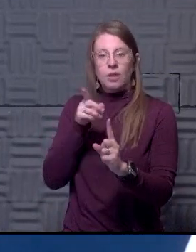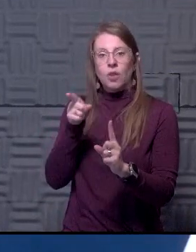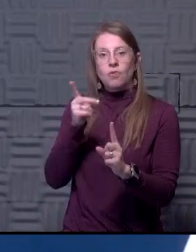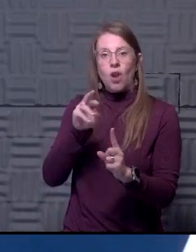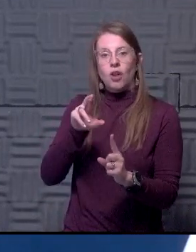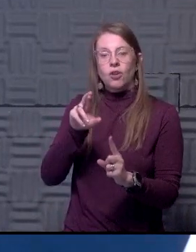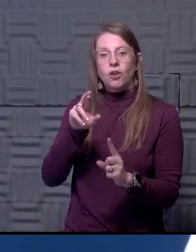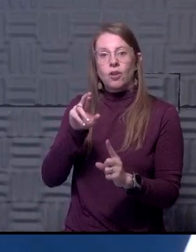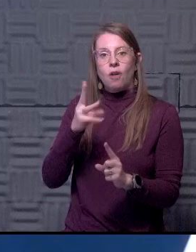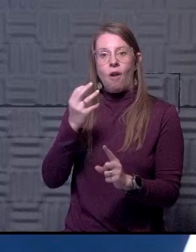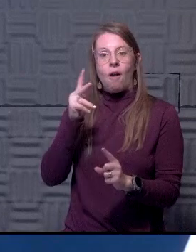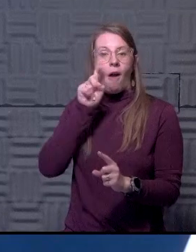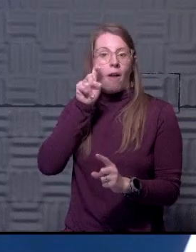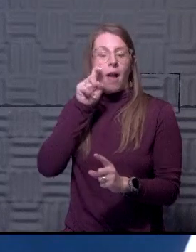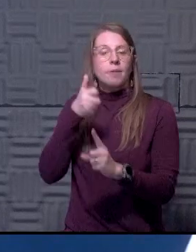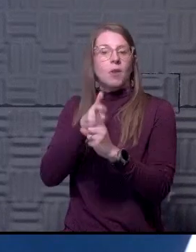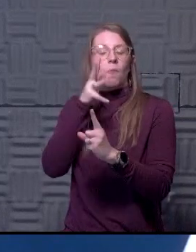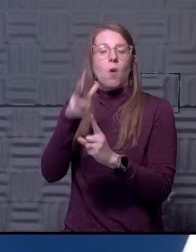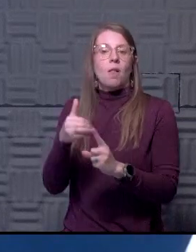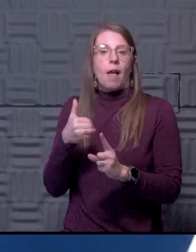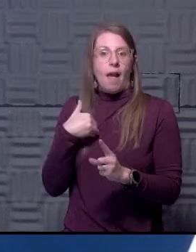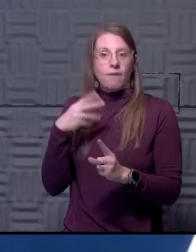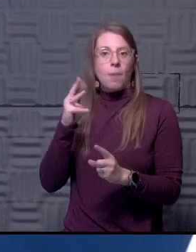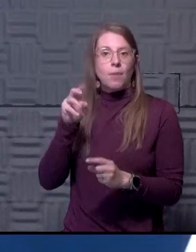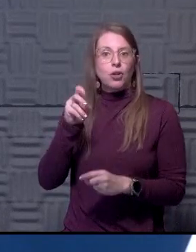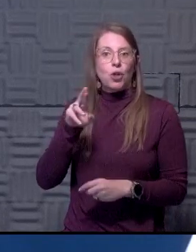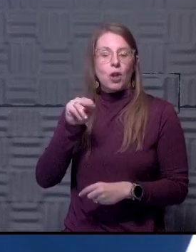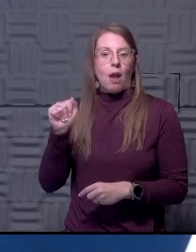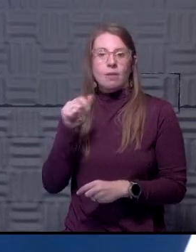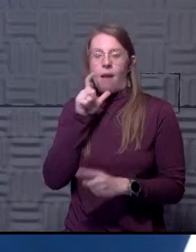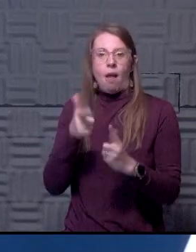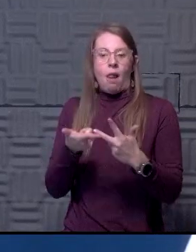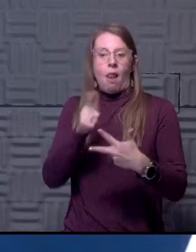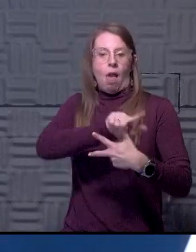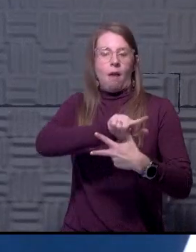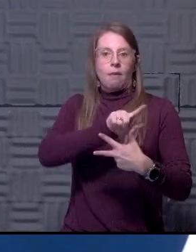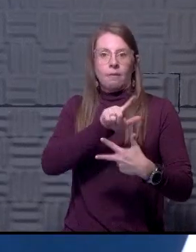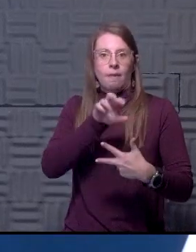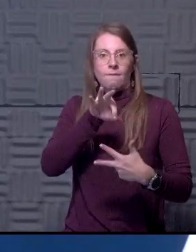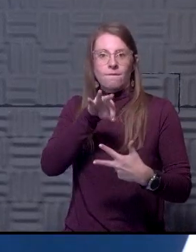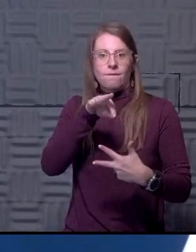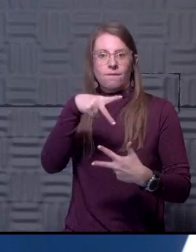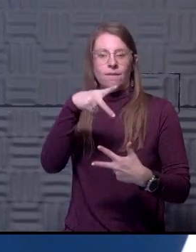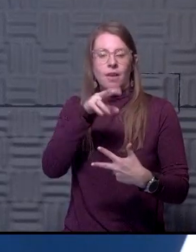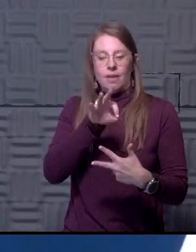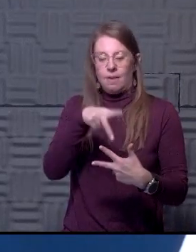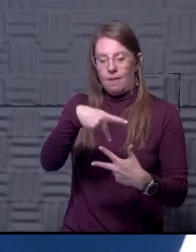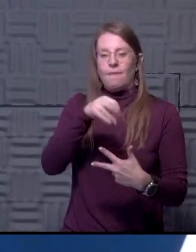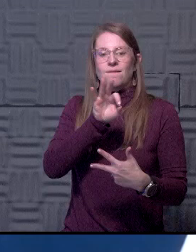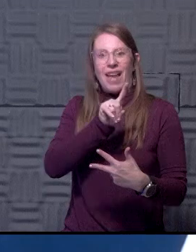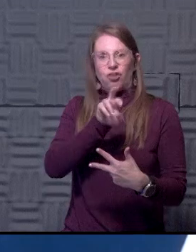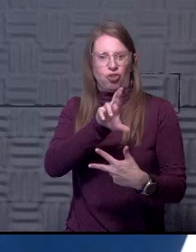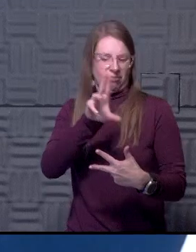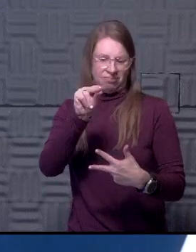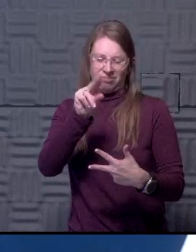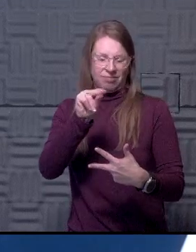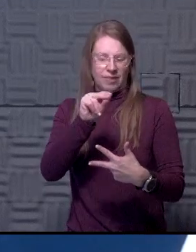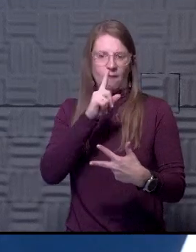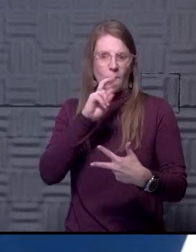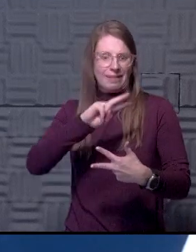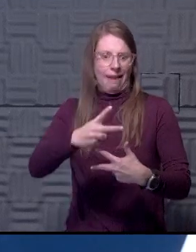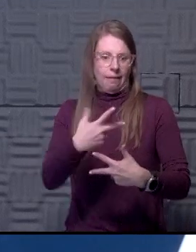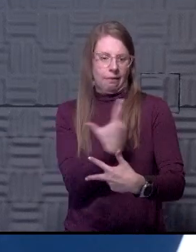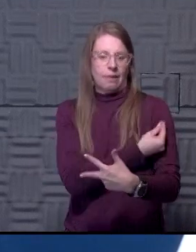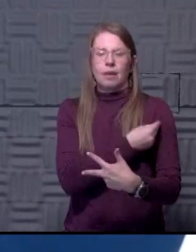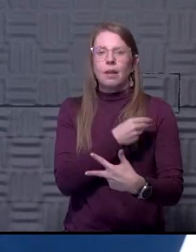with the Moderna vaccine and not reach over and try to get the Pfizer vaccine as the second dose. We just don't know what's going to